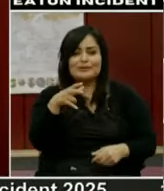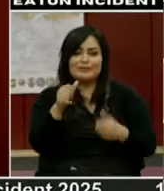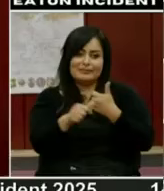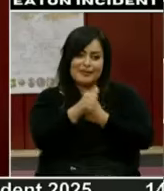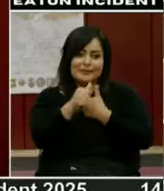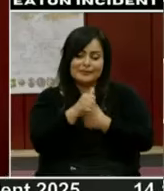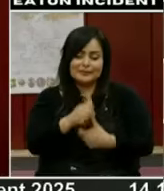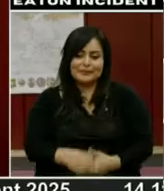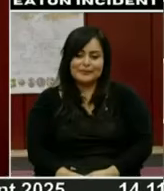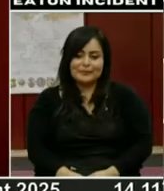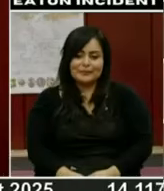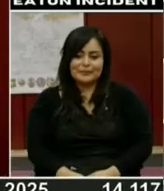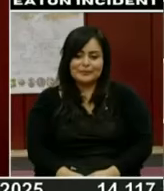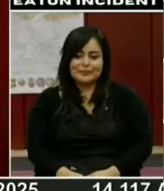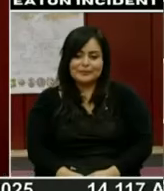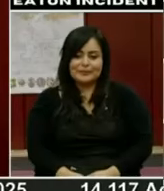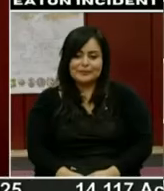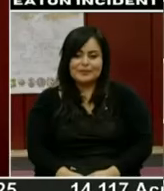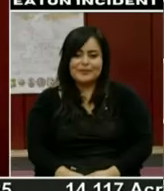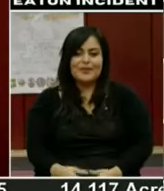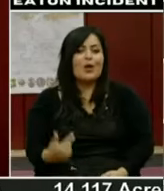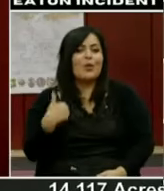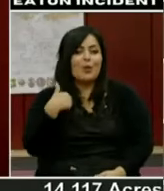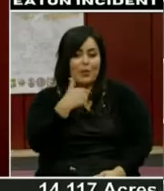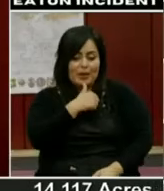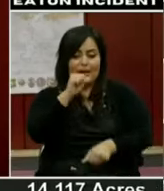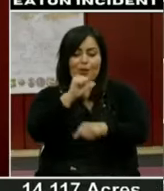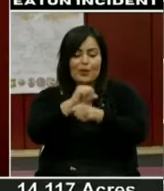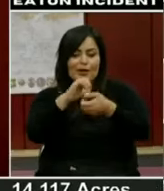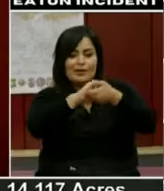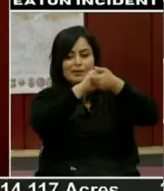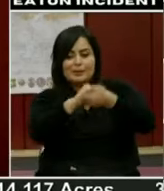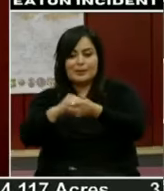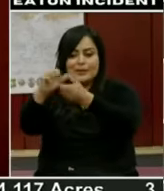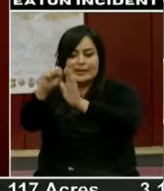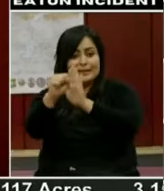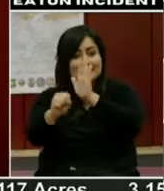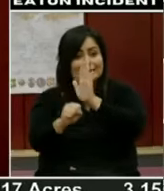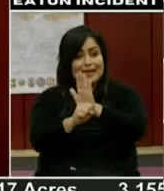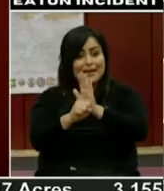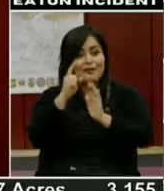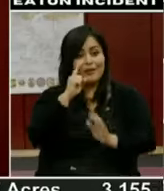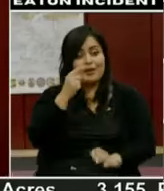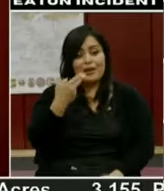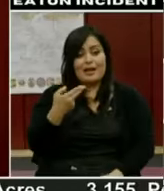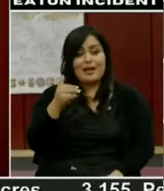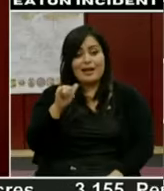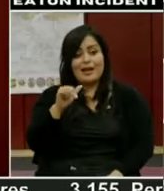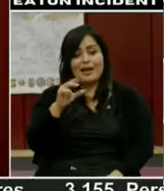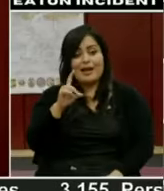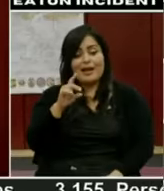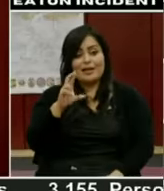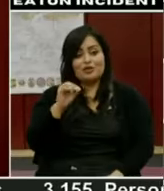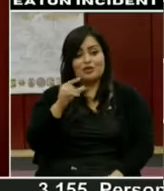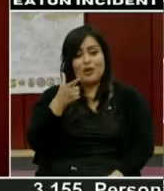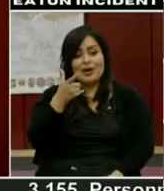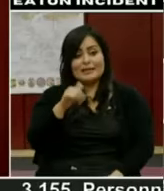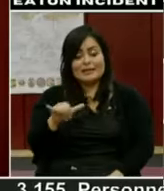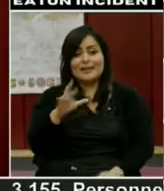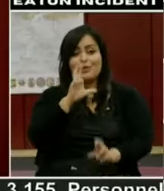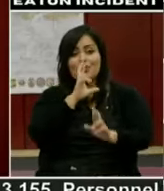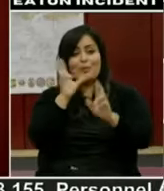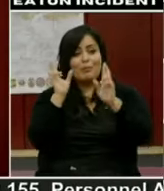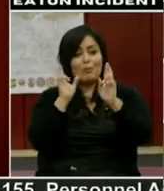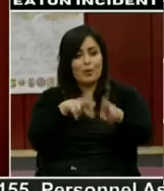dangerous. We have worked with the state on a hydrology report for what this is going to look like